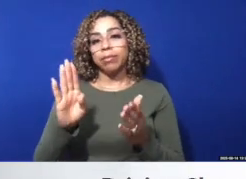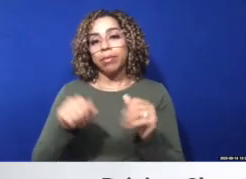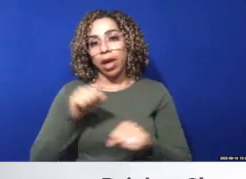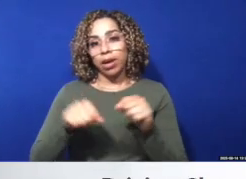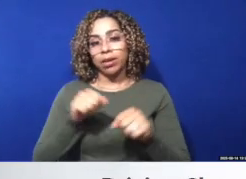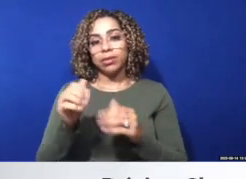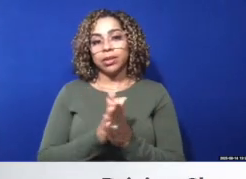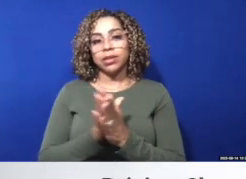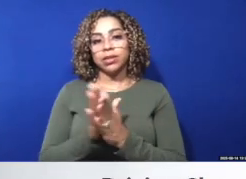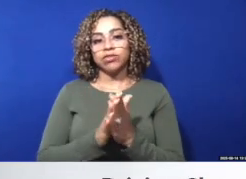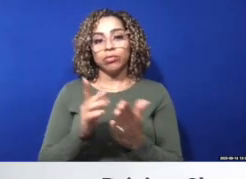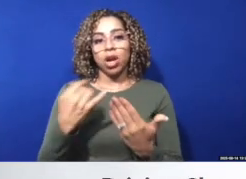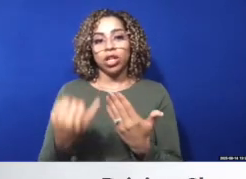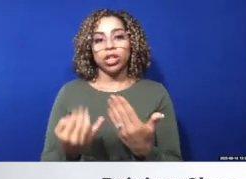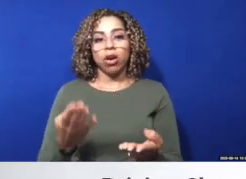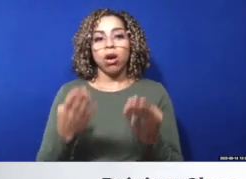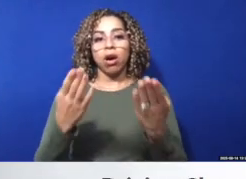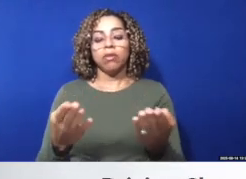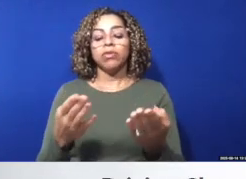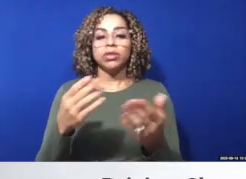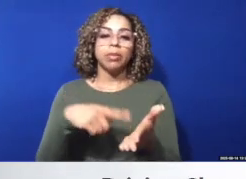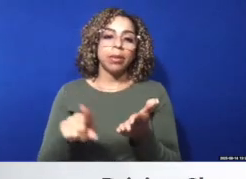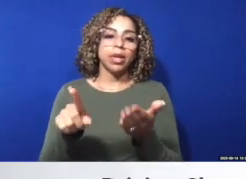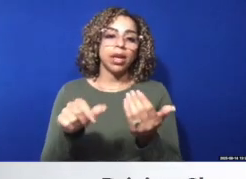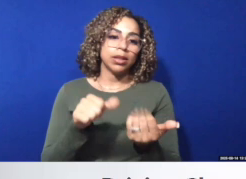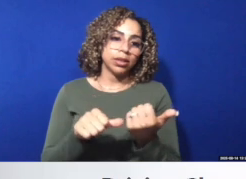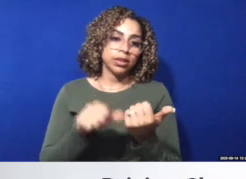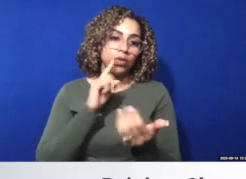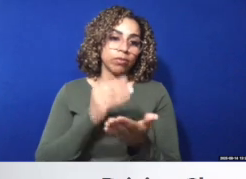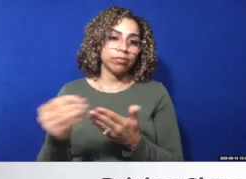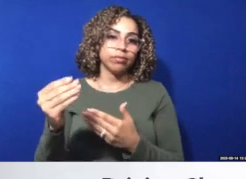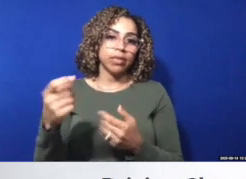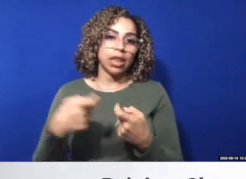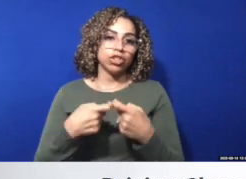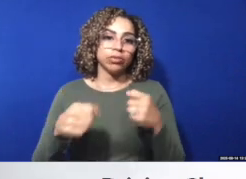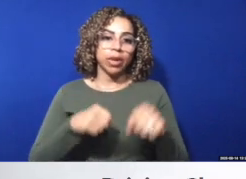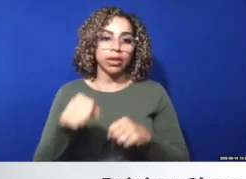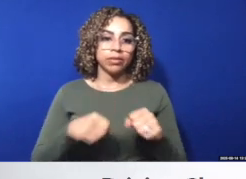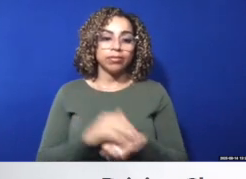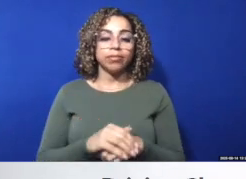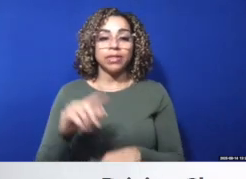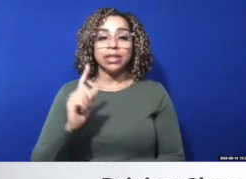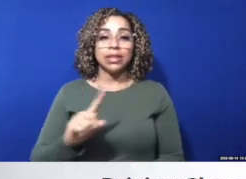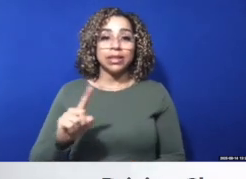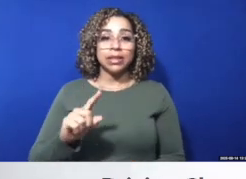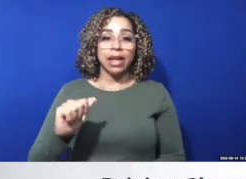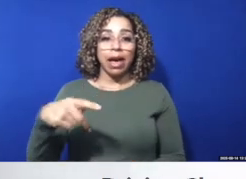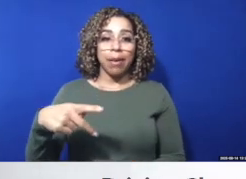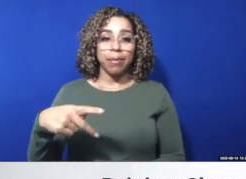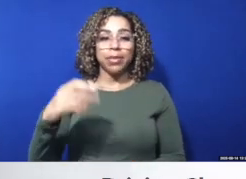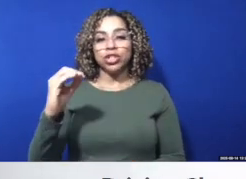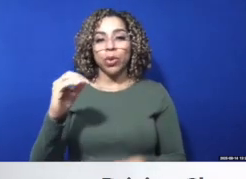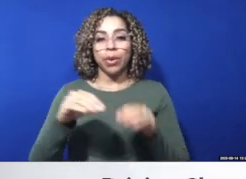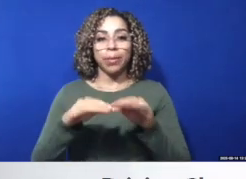the purchase of an electric bicycle. The Zero Emission Assurance Project, or ZAP, offers incentives for battery or fuel